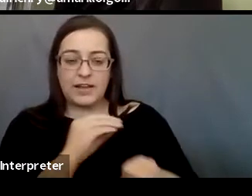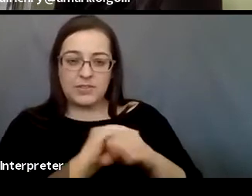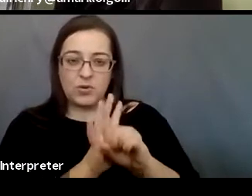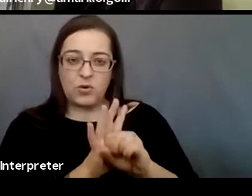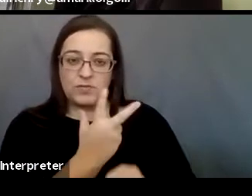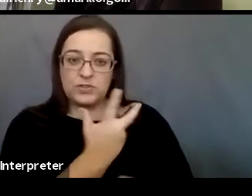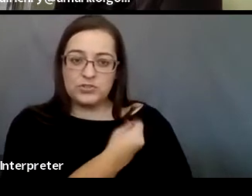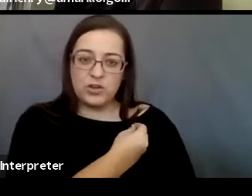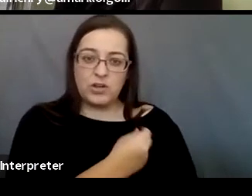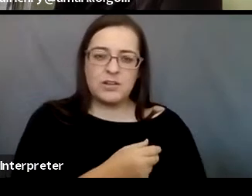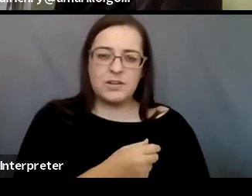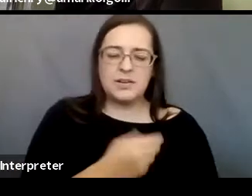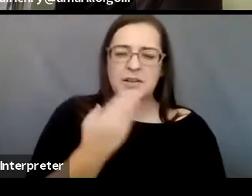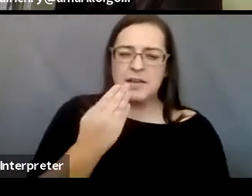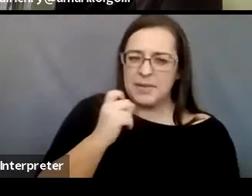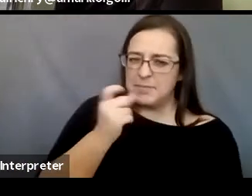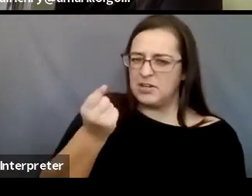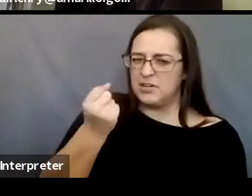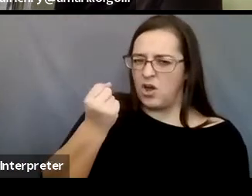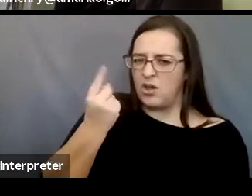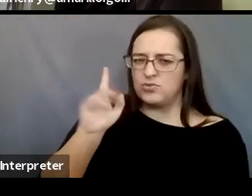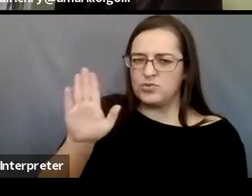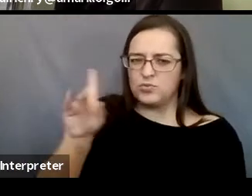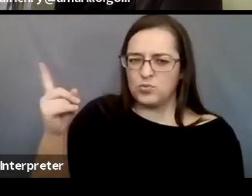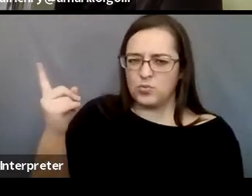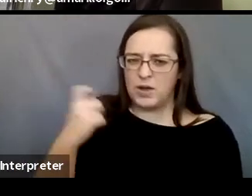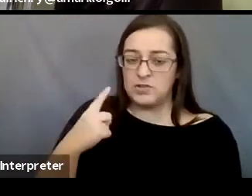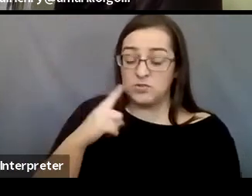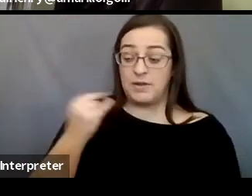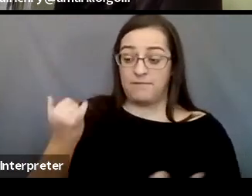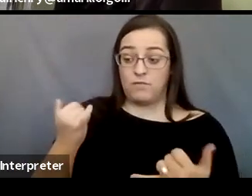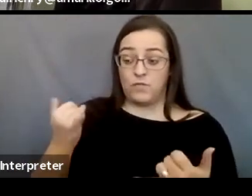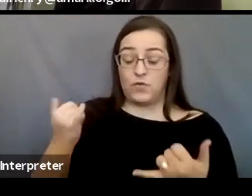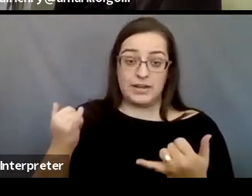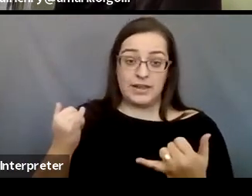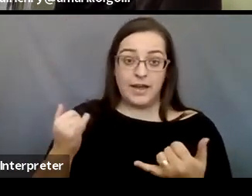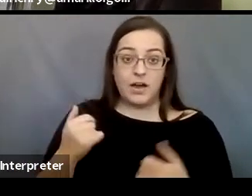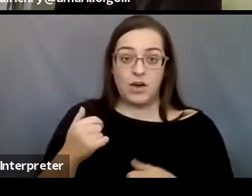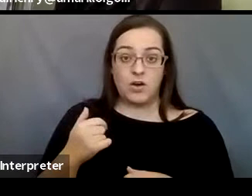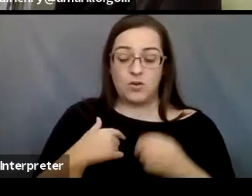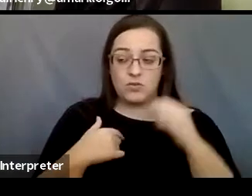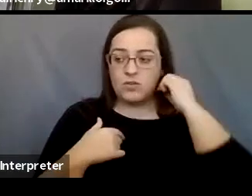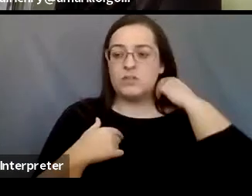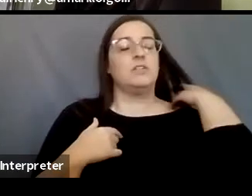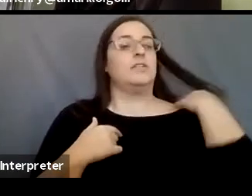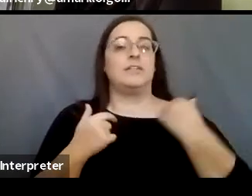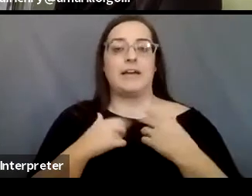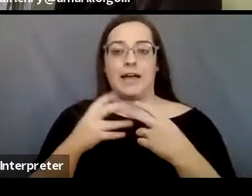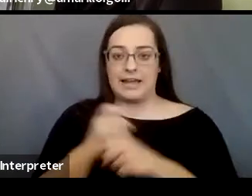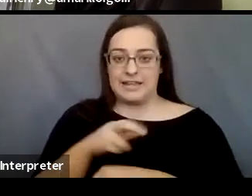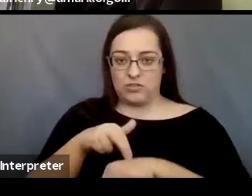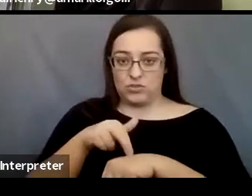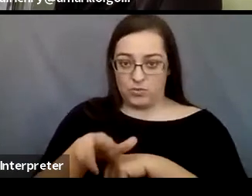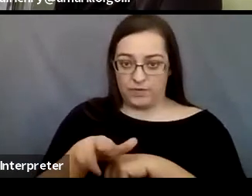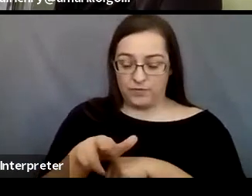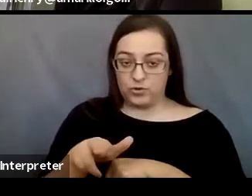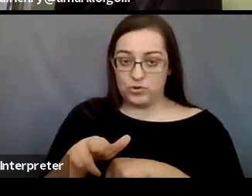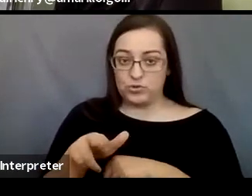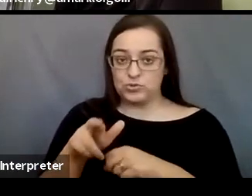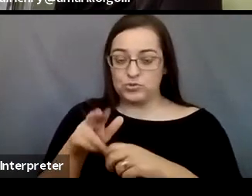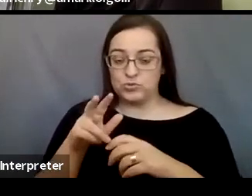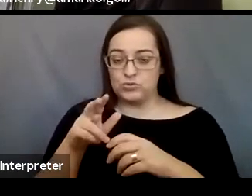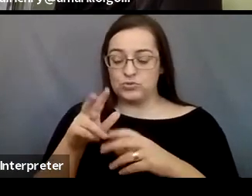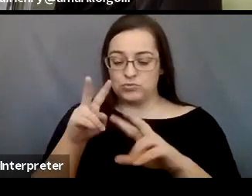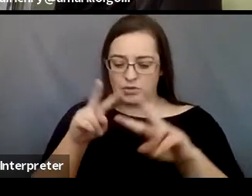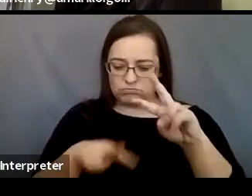Again, I may not be understanding your question, but so up to this point, I've been getting the referrals. I review the patient's